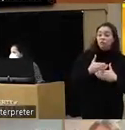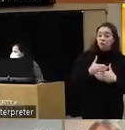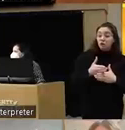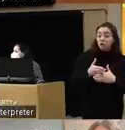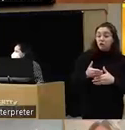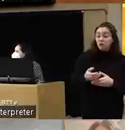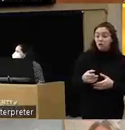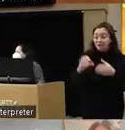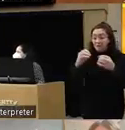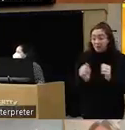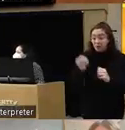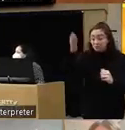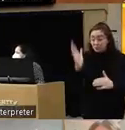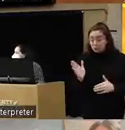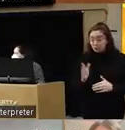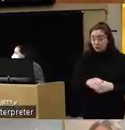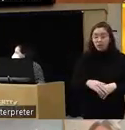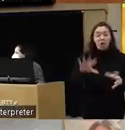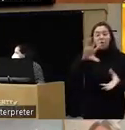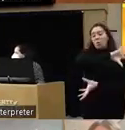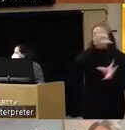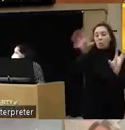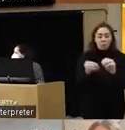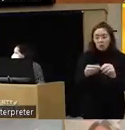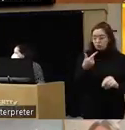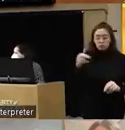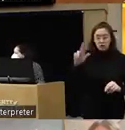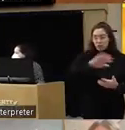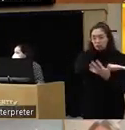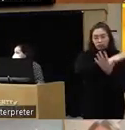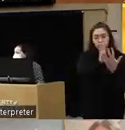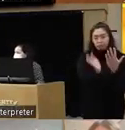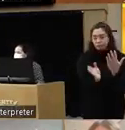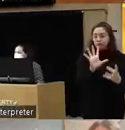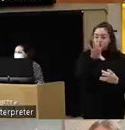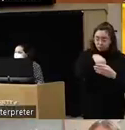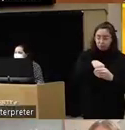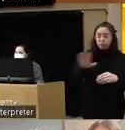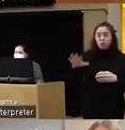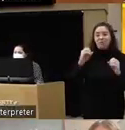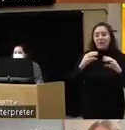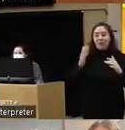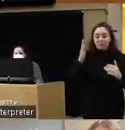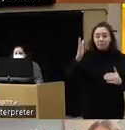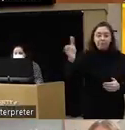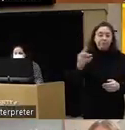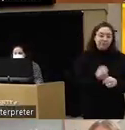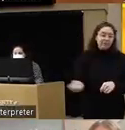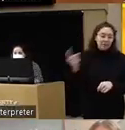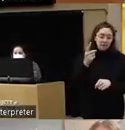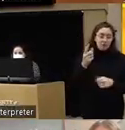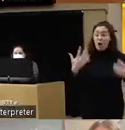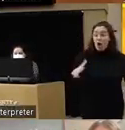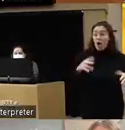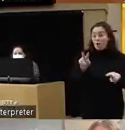speaker, as well as looking as a whole at our Grand Round series and integrating your feedback as we look ahead to even next year, which we're